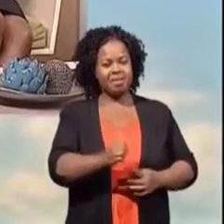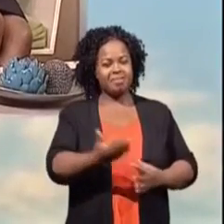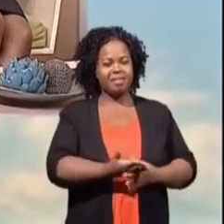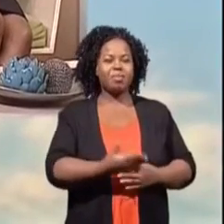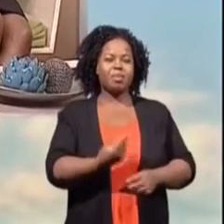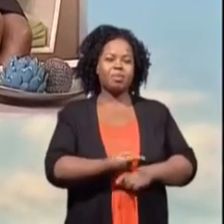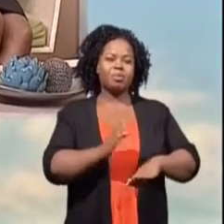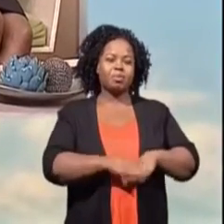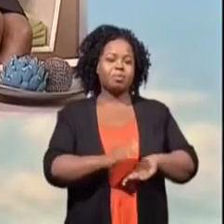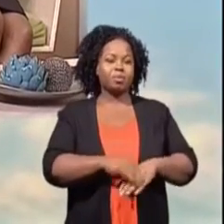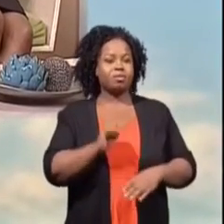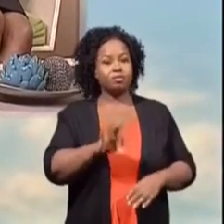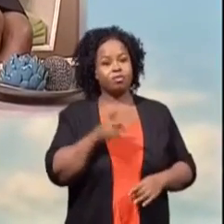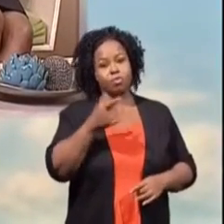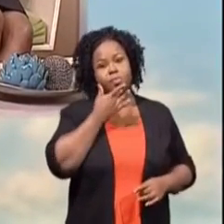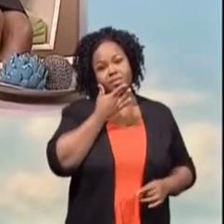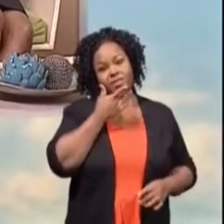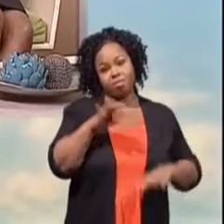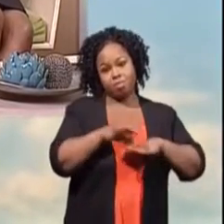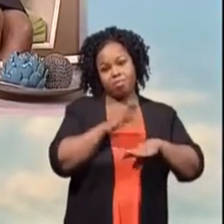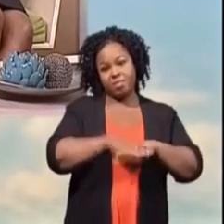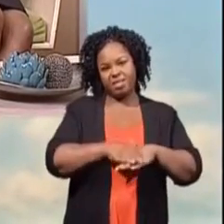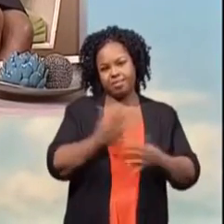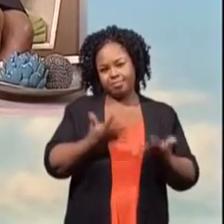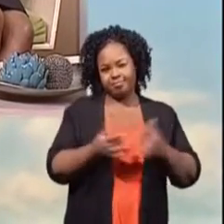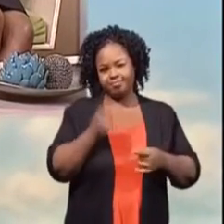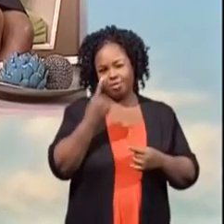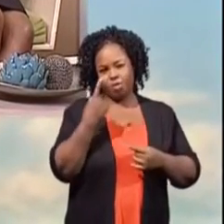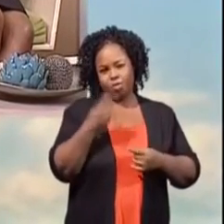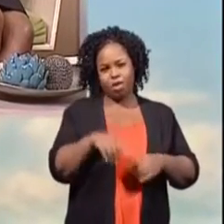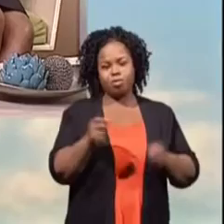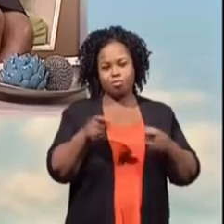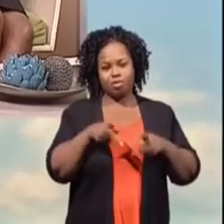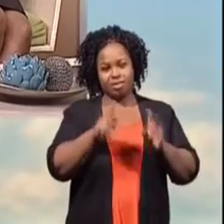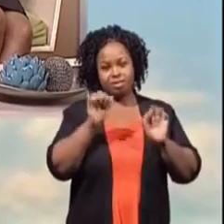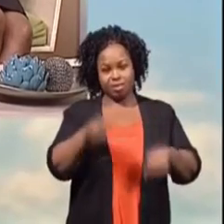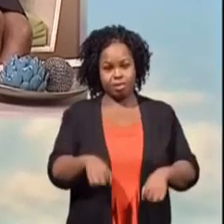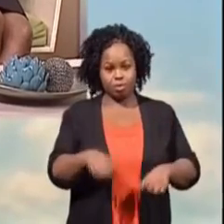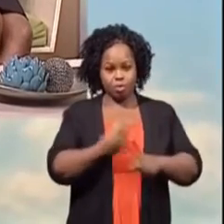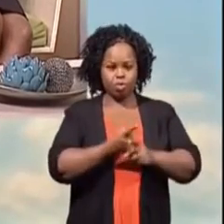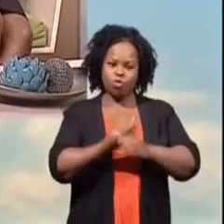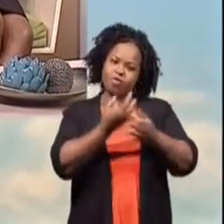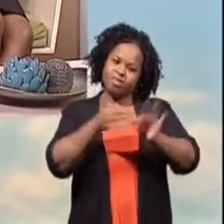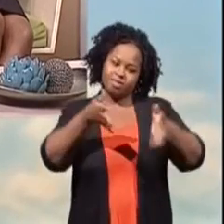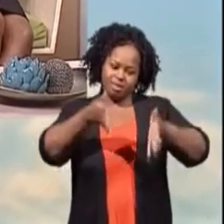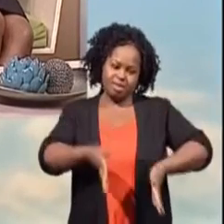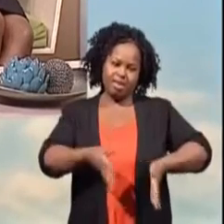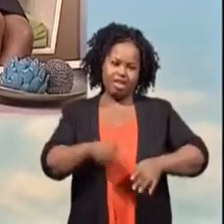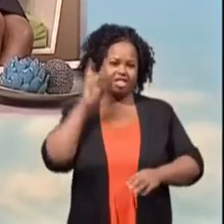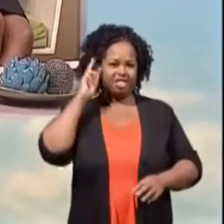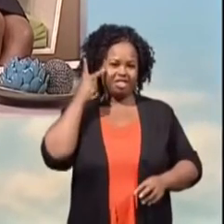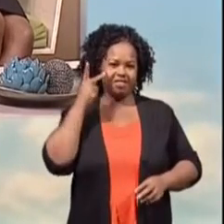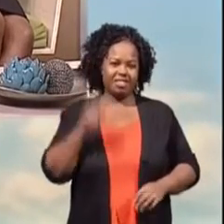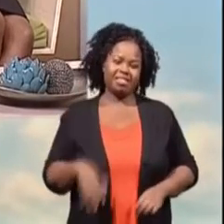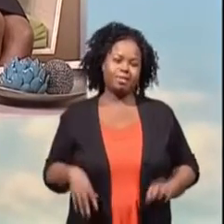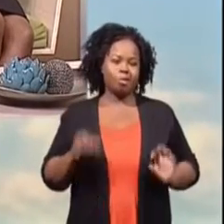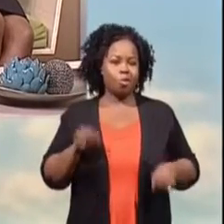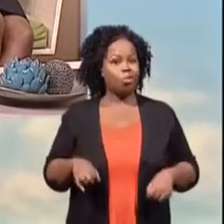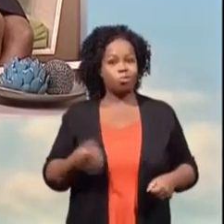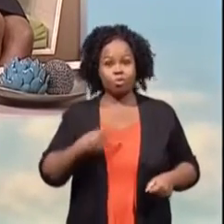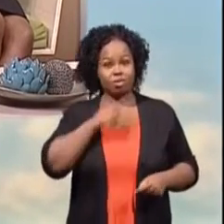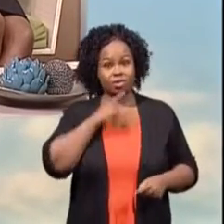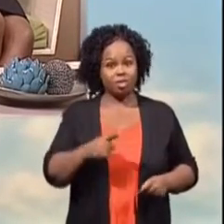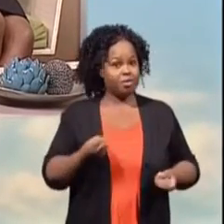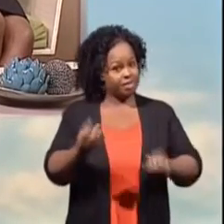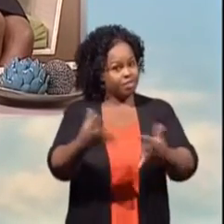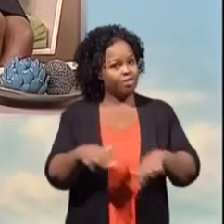alena kakuhle. Ndazi ke uba ngaba you actually preparing to get married, Chonga. I'm sure this is one chapter in the marriage counseling. Yes. Nibufumana free up akwa shift. Yes. So